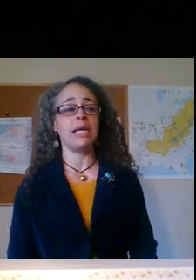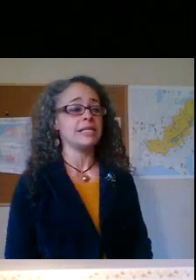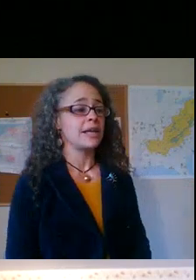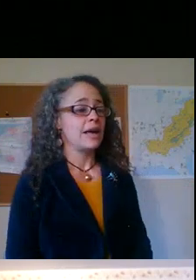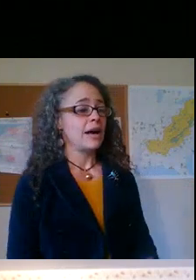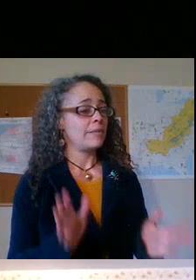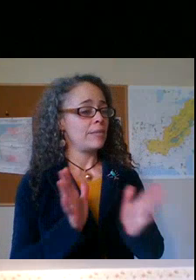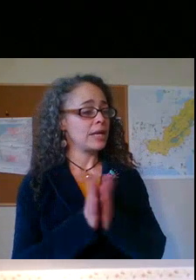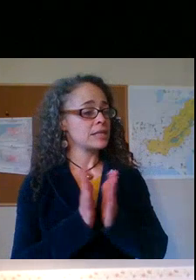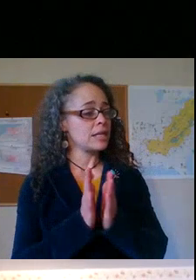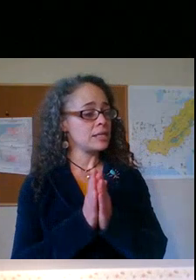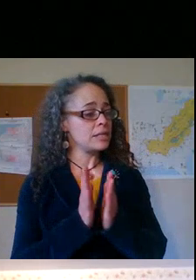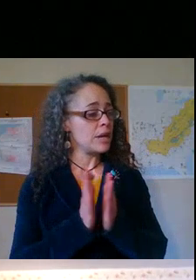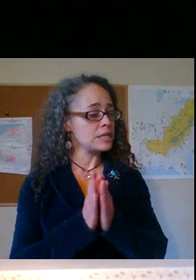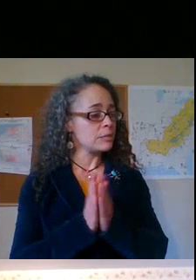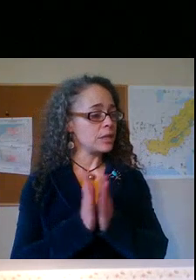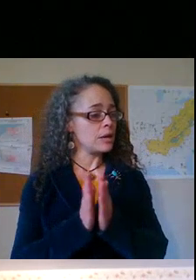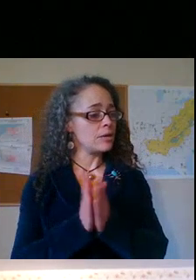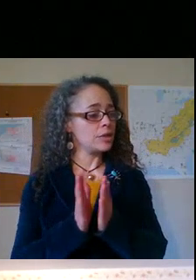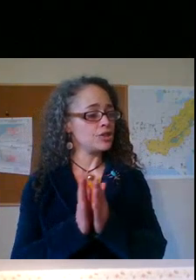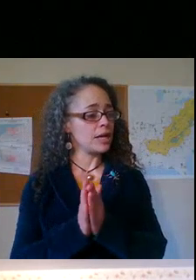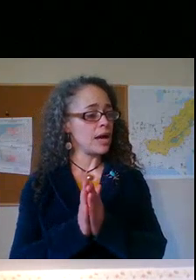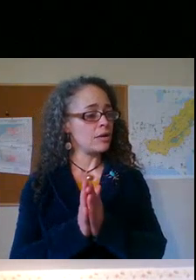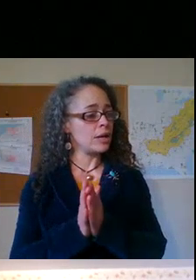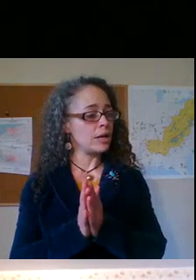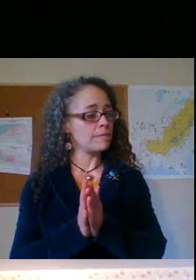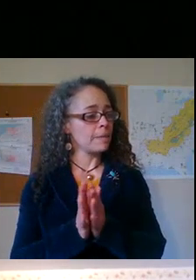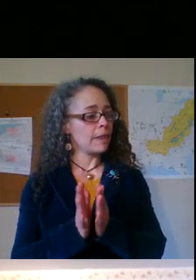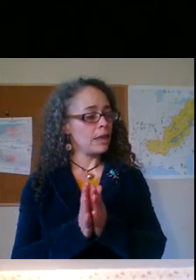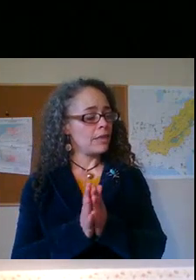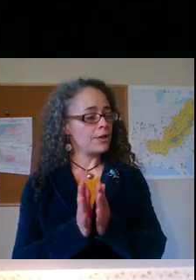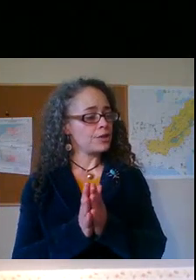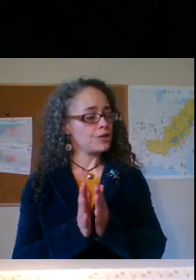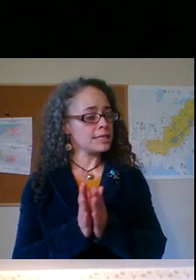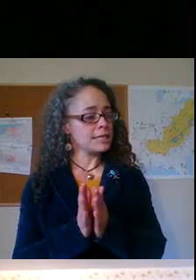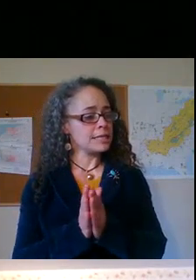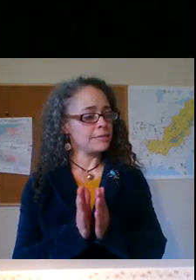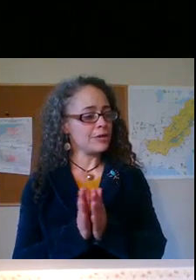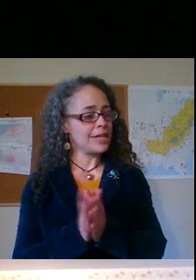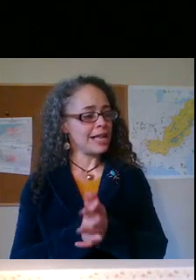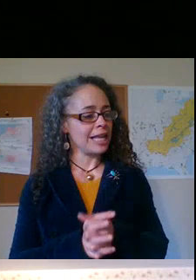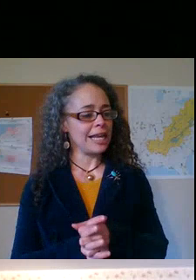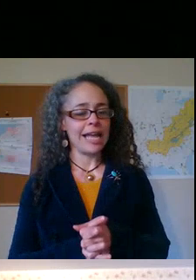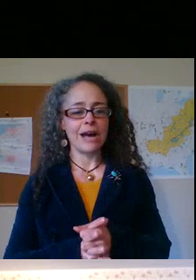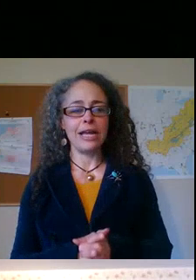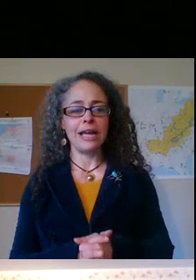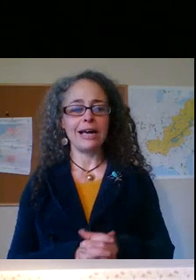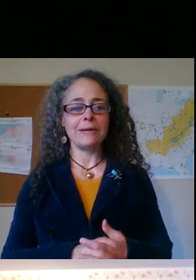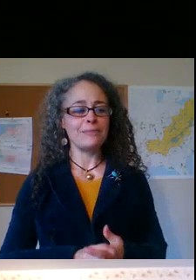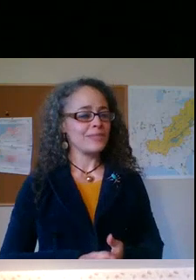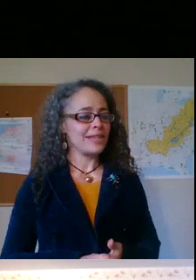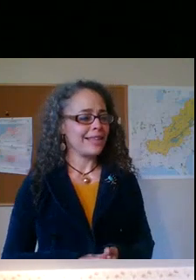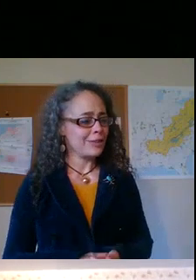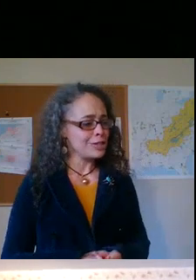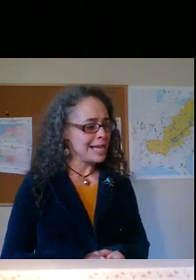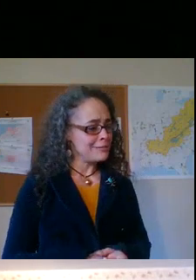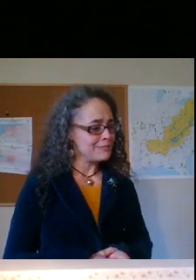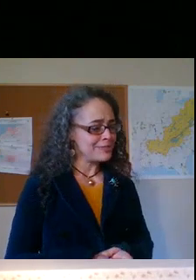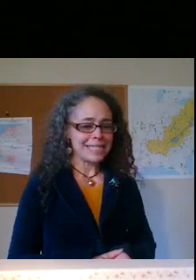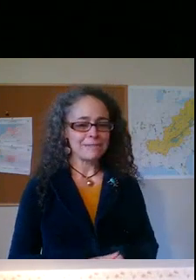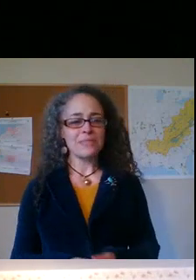site and meet. I'm excited to possibly go and check out the trail system out in Allegheny County, I